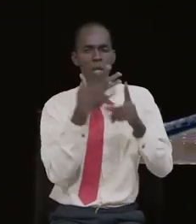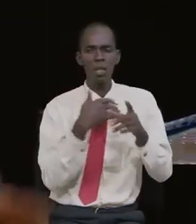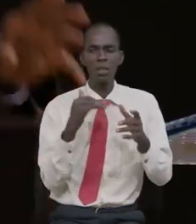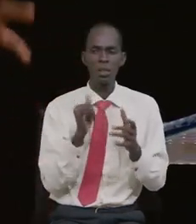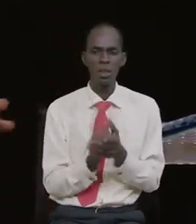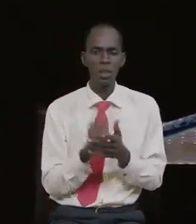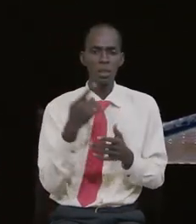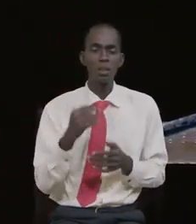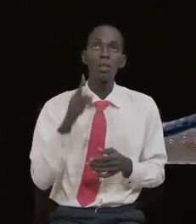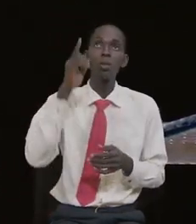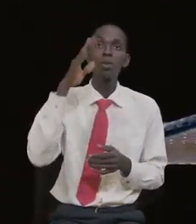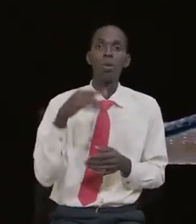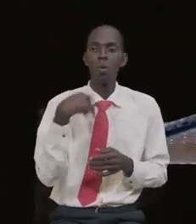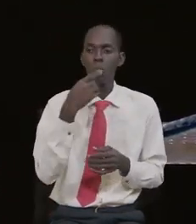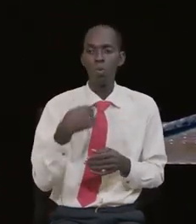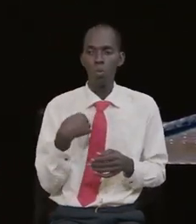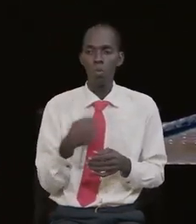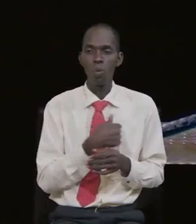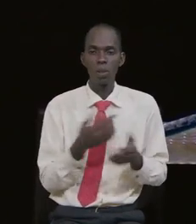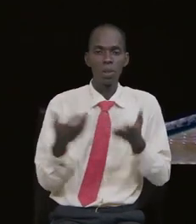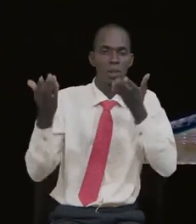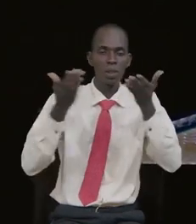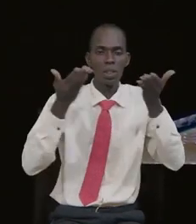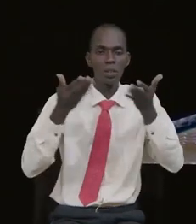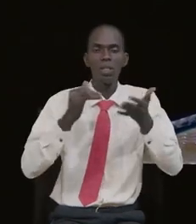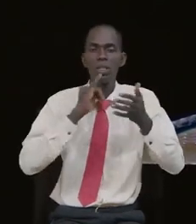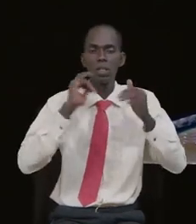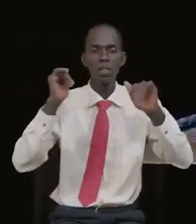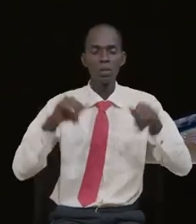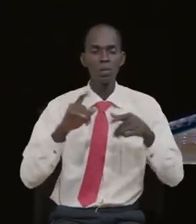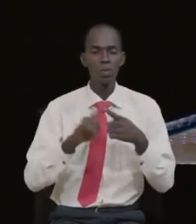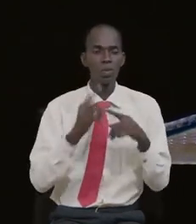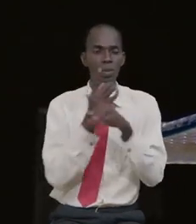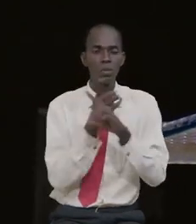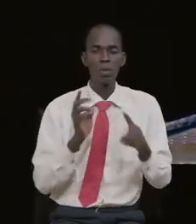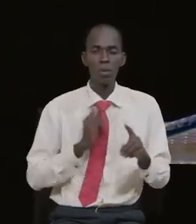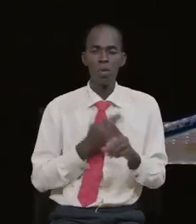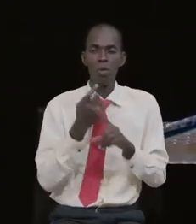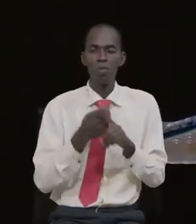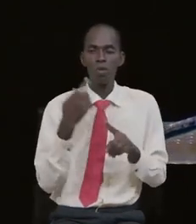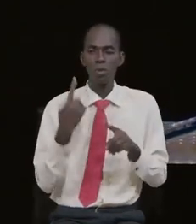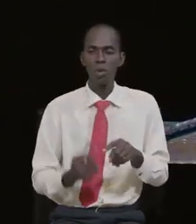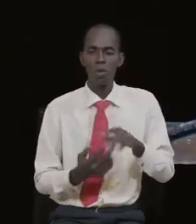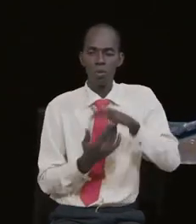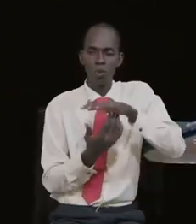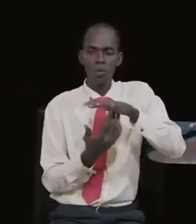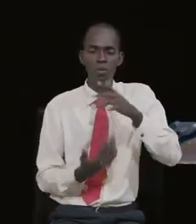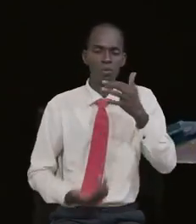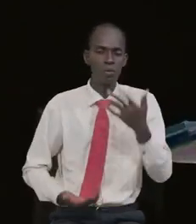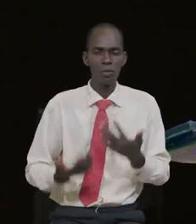whom we serve is able to deliver us from the burning fiery furnace, and